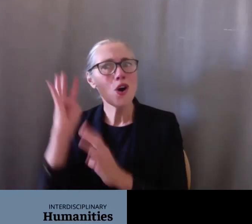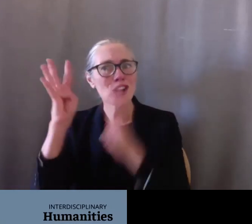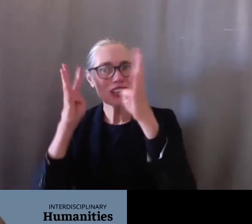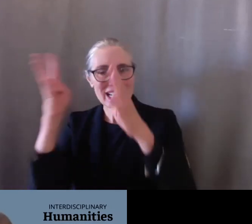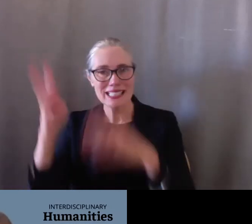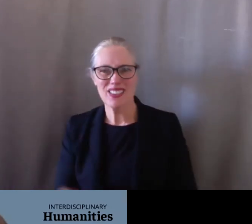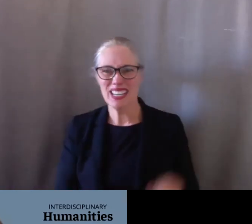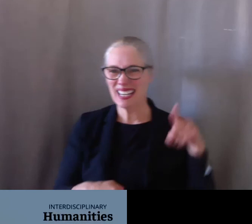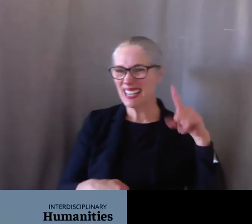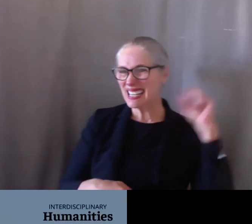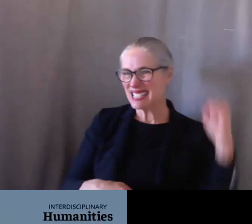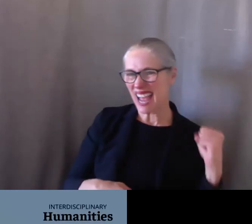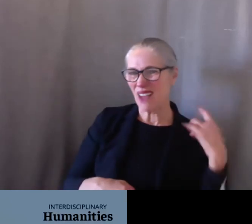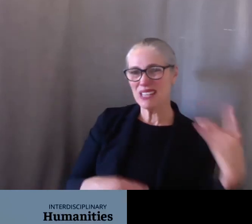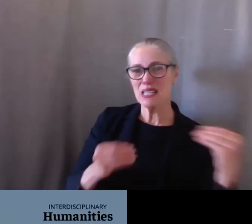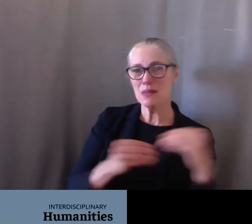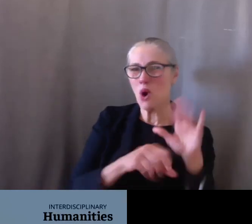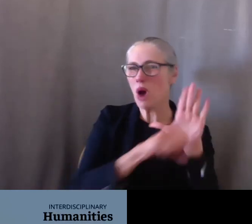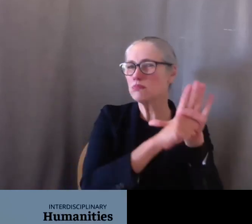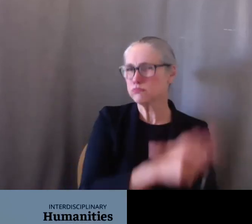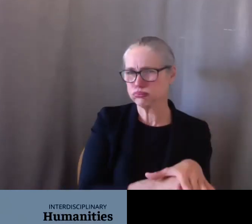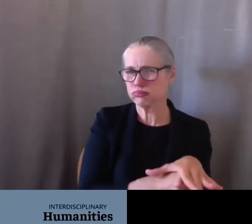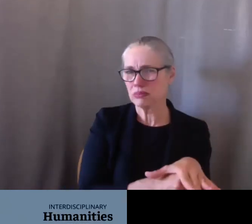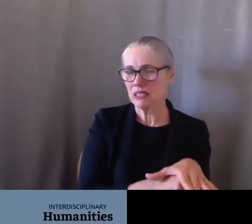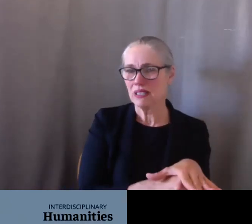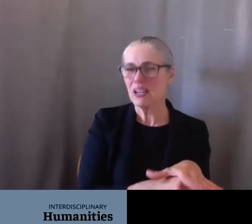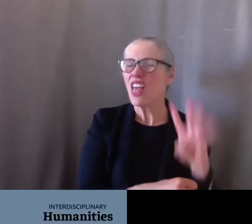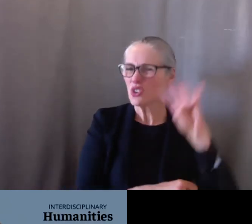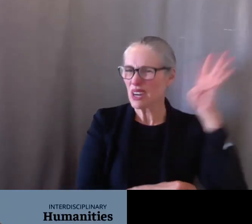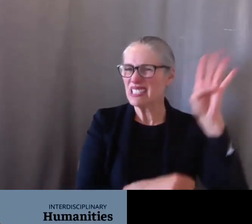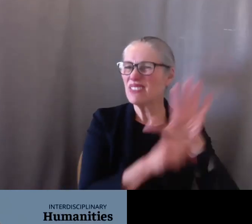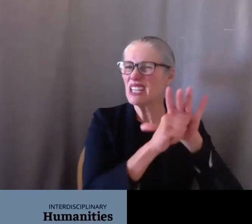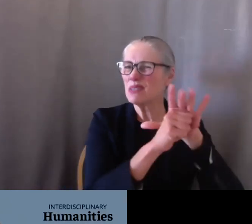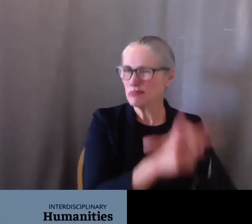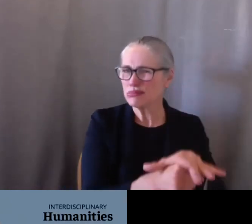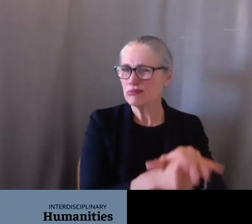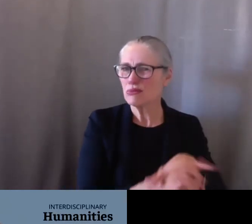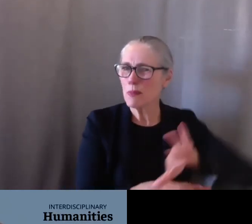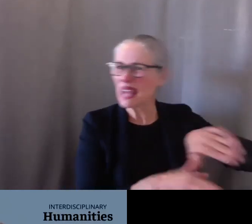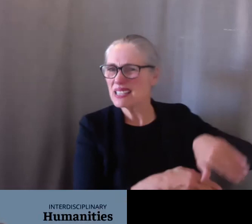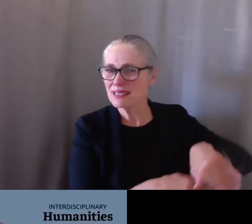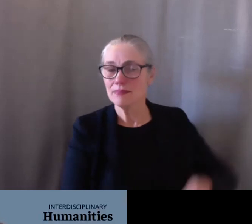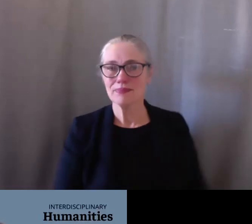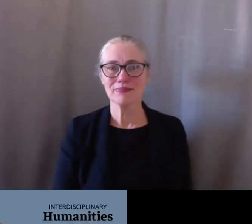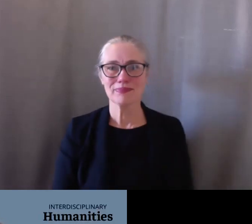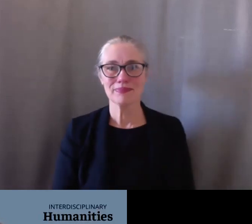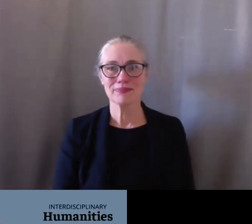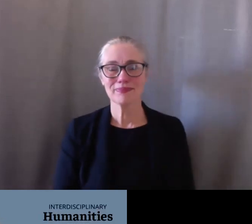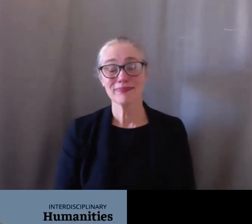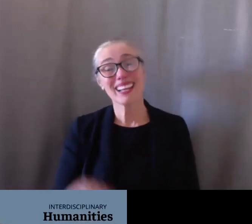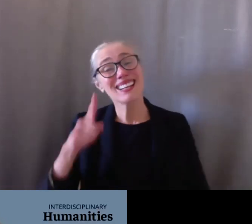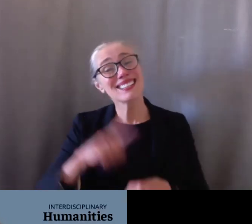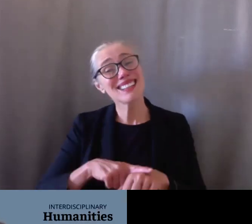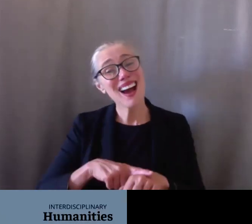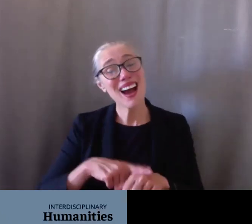it about education today that provides a poor antidote to